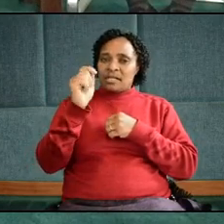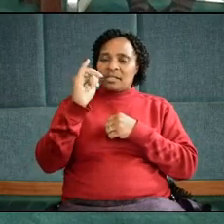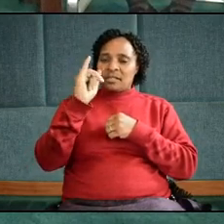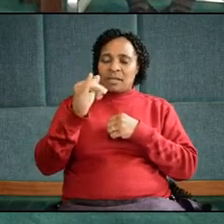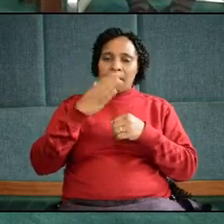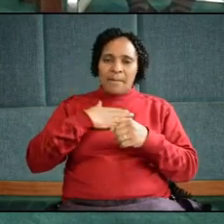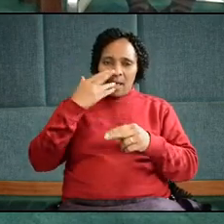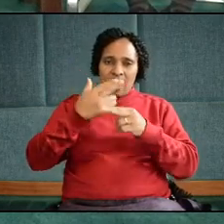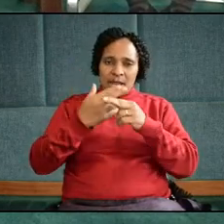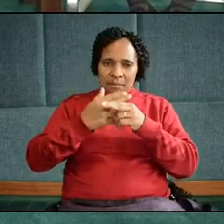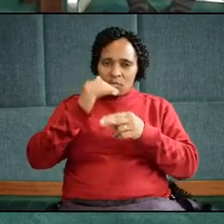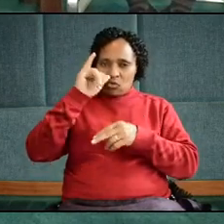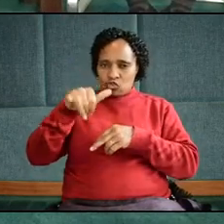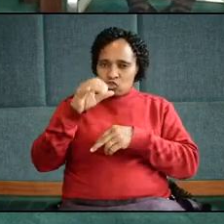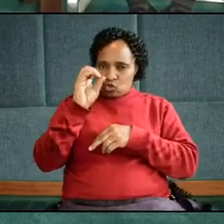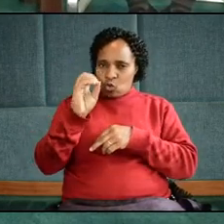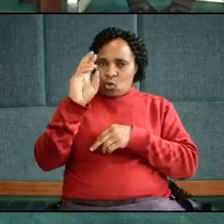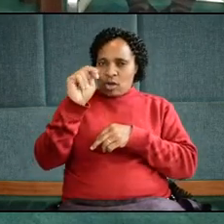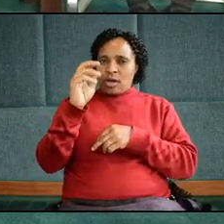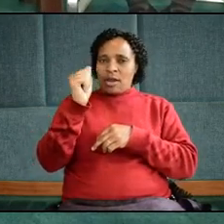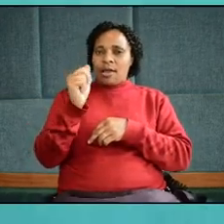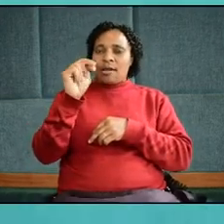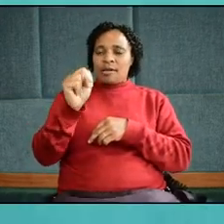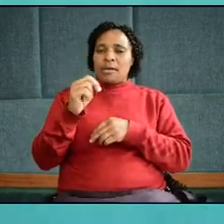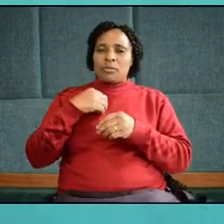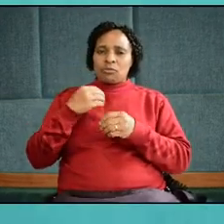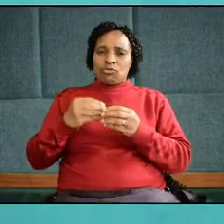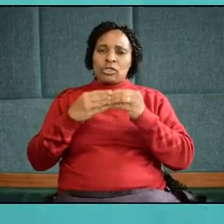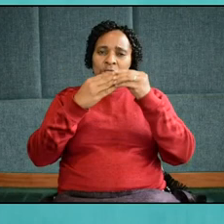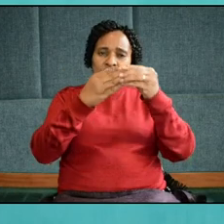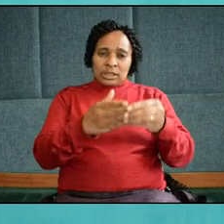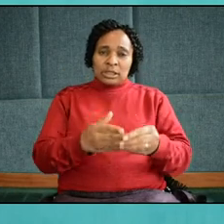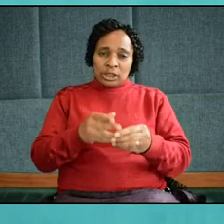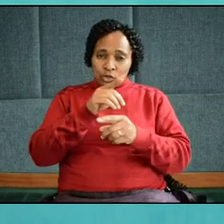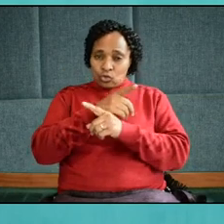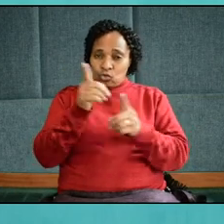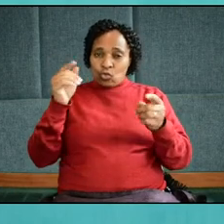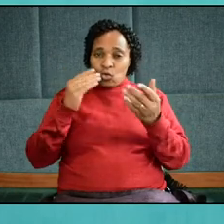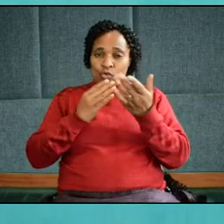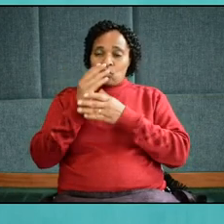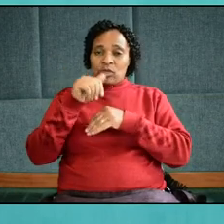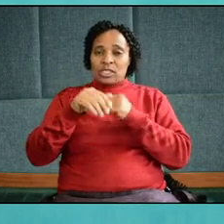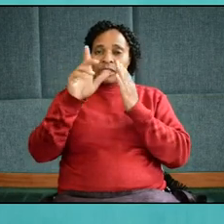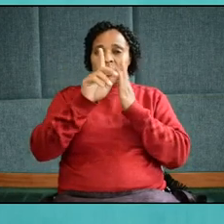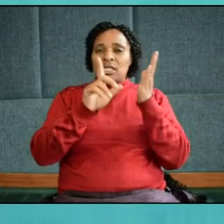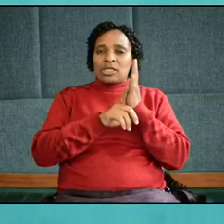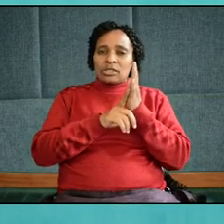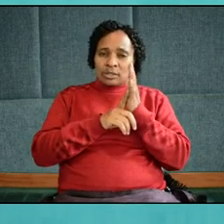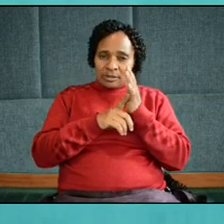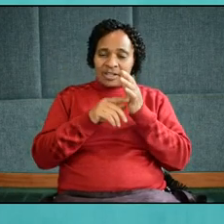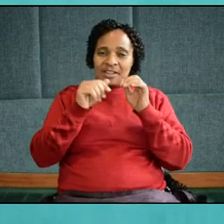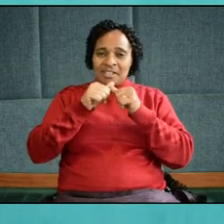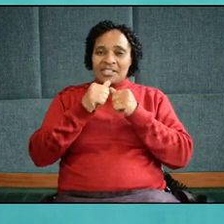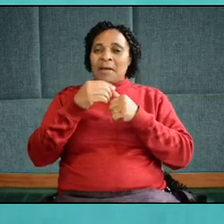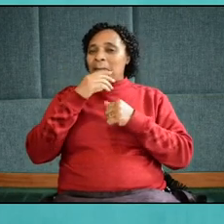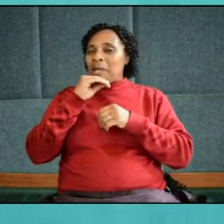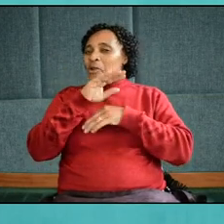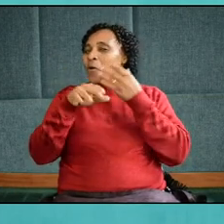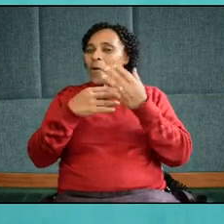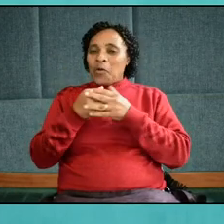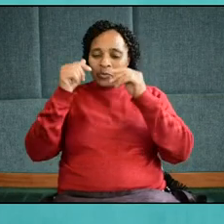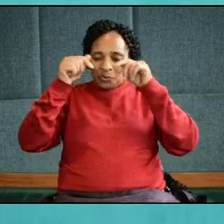And my name is Jonan, and we're going to be guiding you through this lesson. Now, it's an all-men cast for today. All